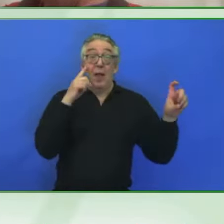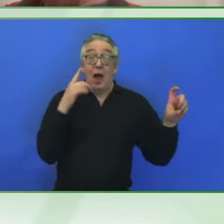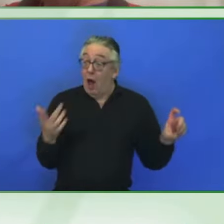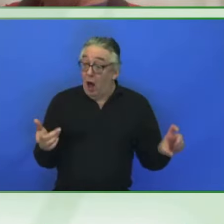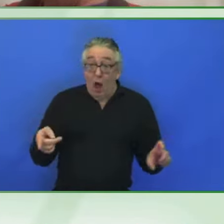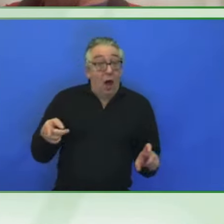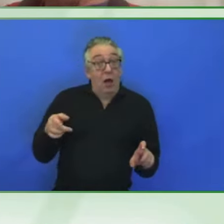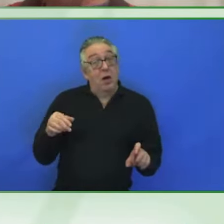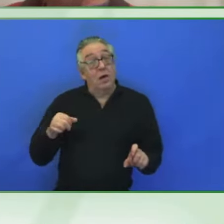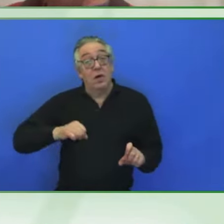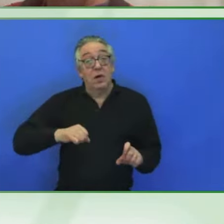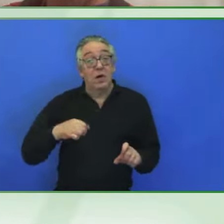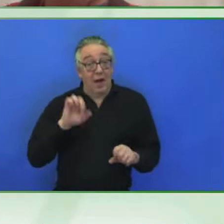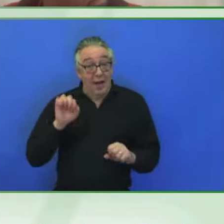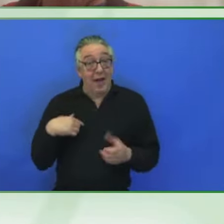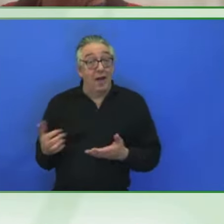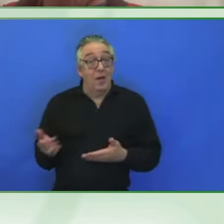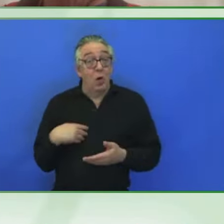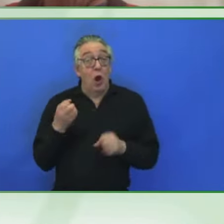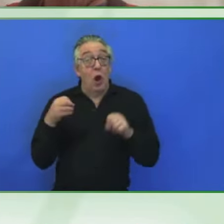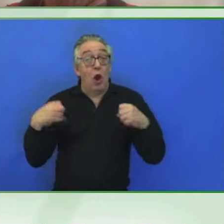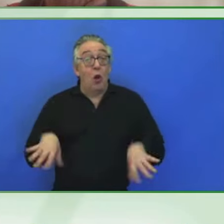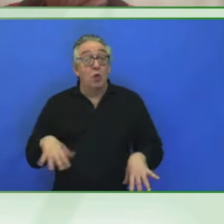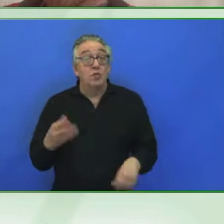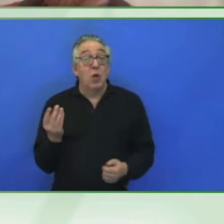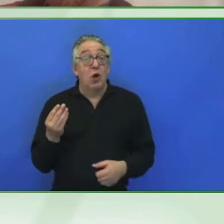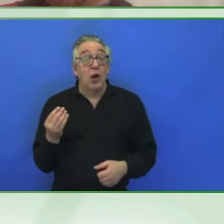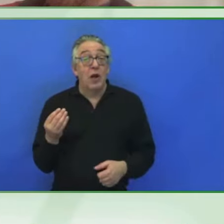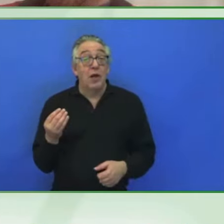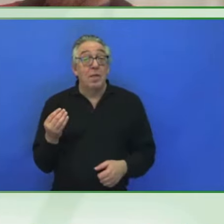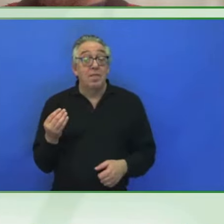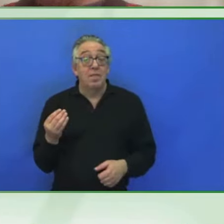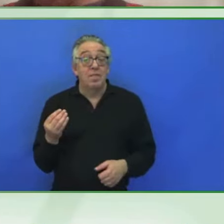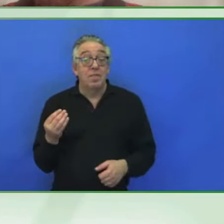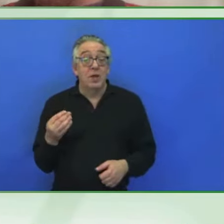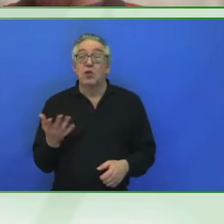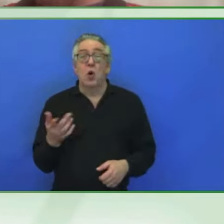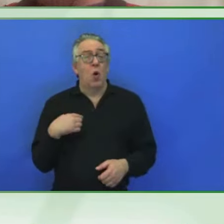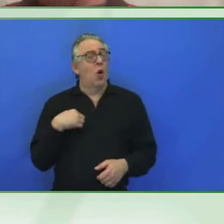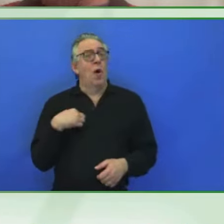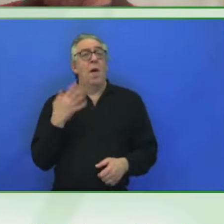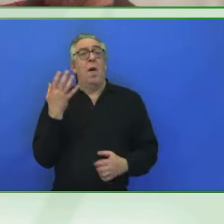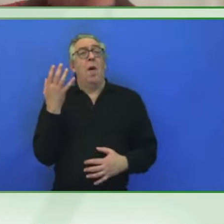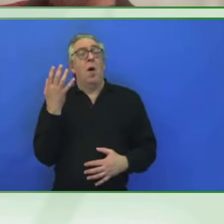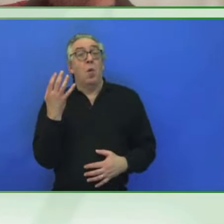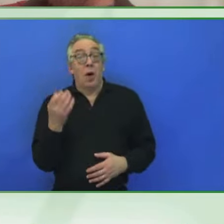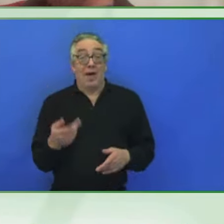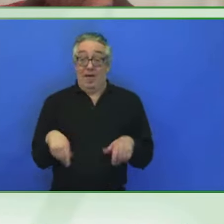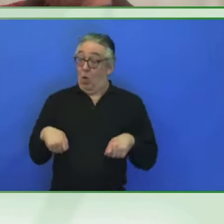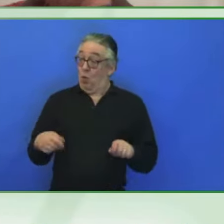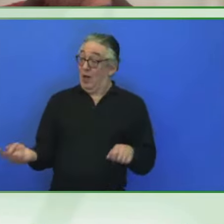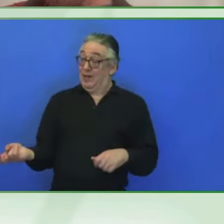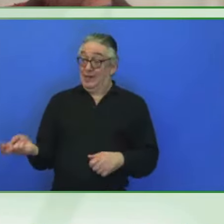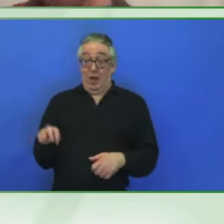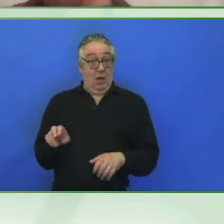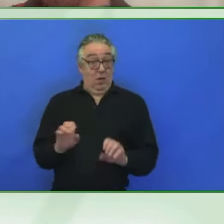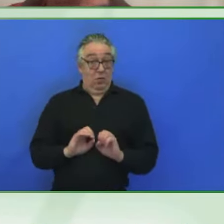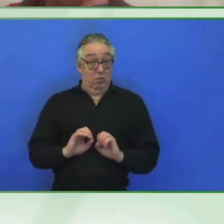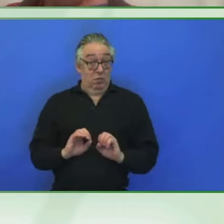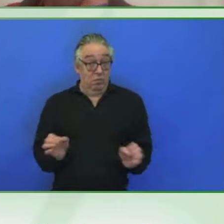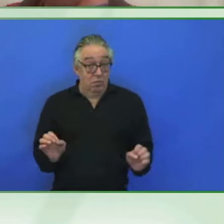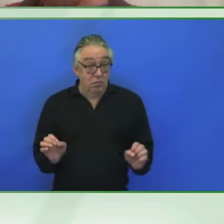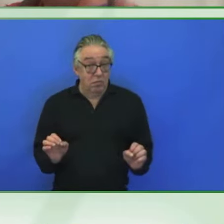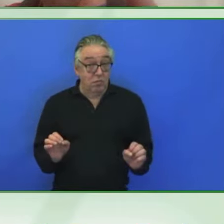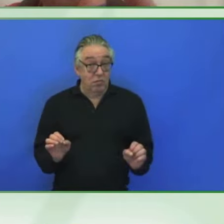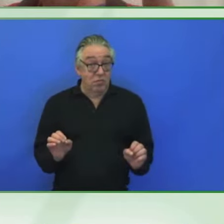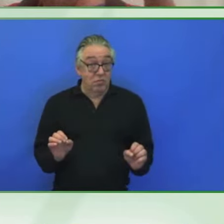also seats when those wheelchairs are not being used. What we found is that the traditional